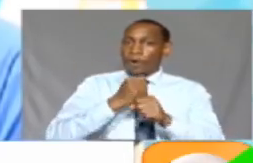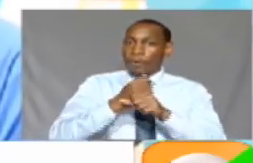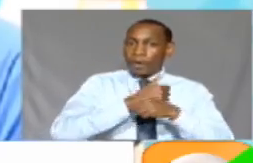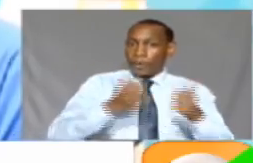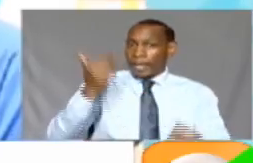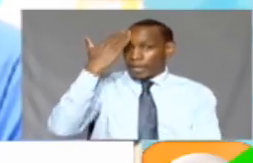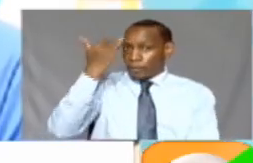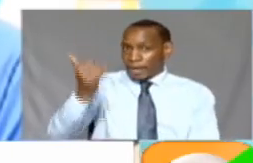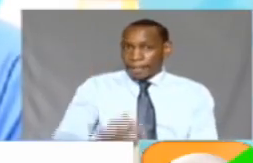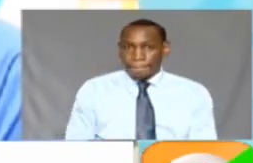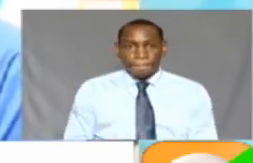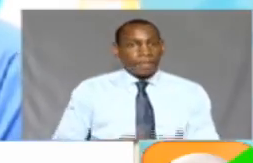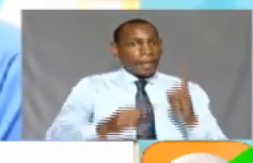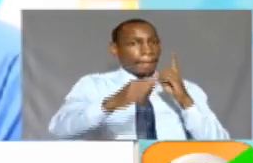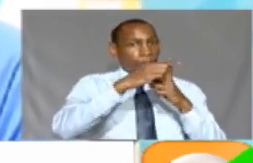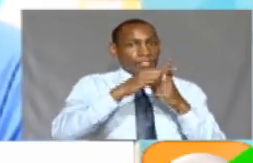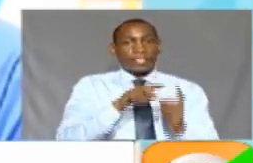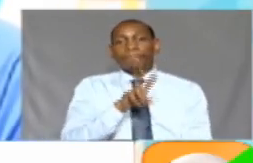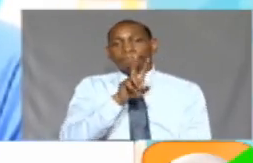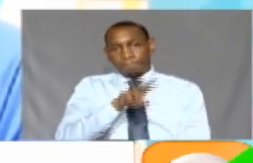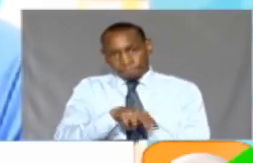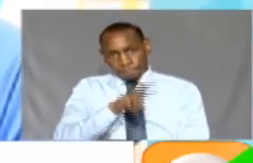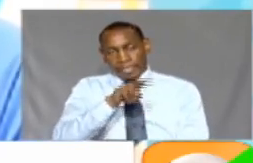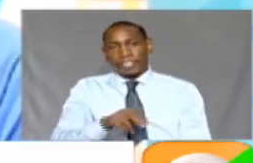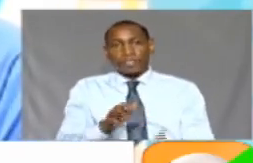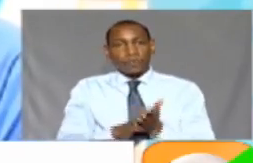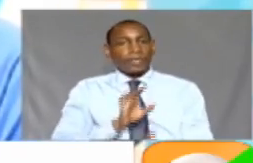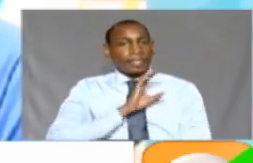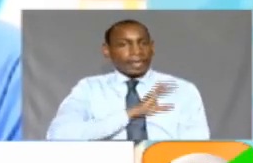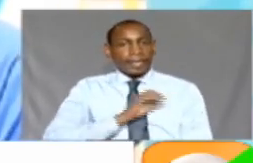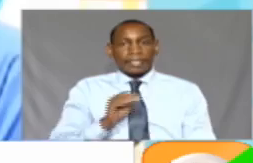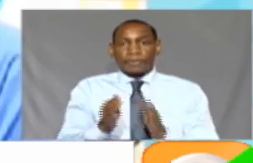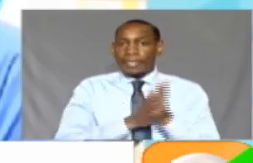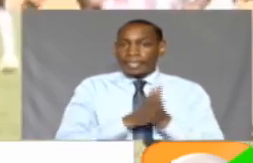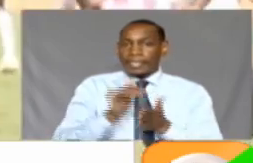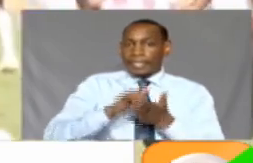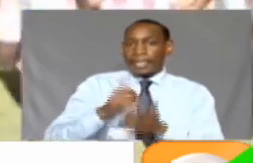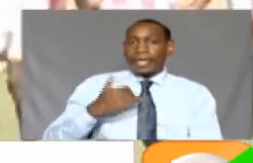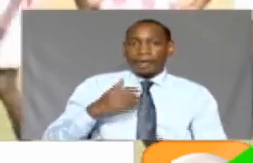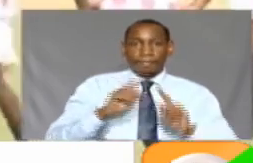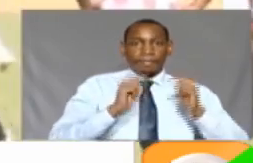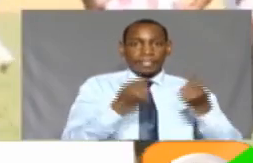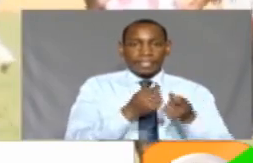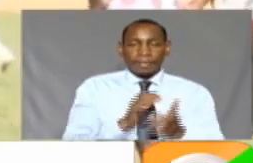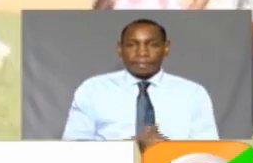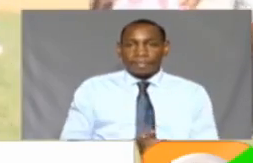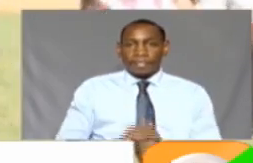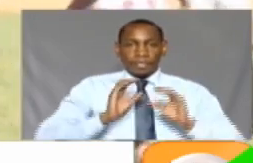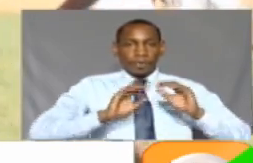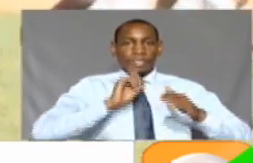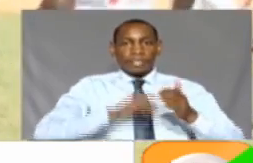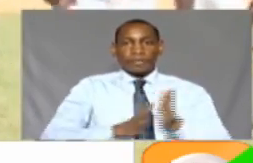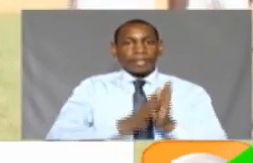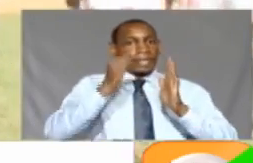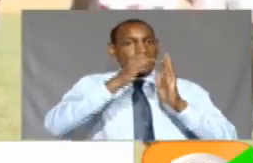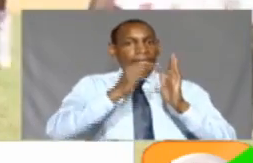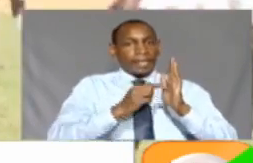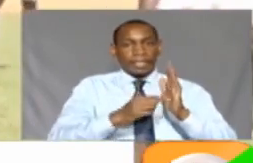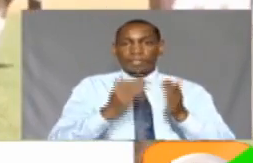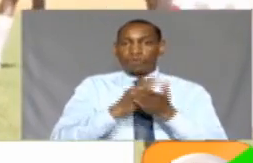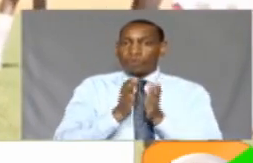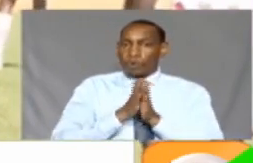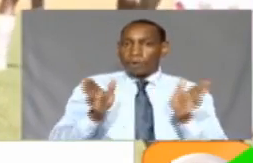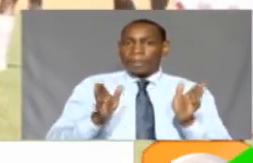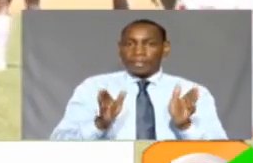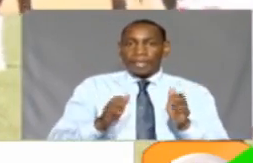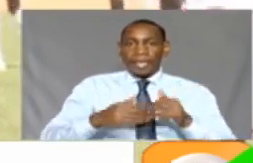because the positive attitude and the character and the spirit that we have in the team. Muyoti says the league is very open, with